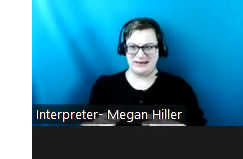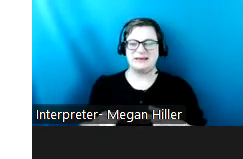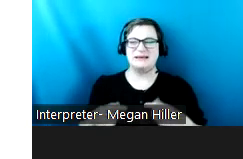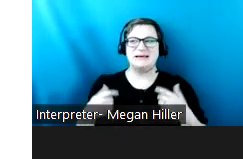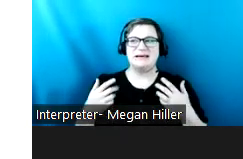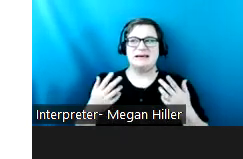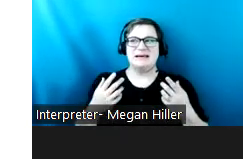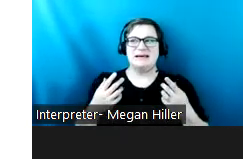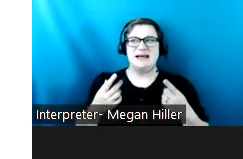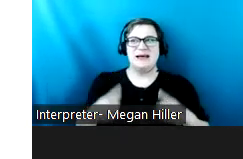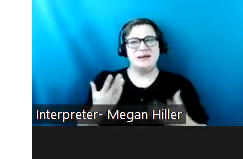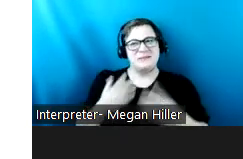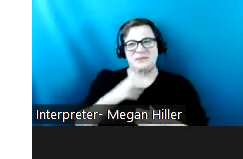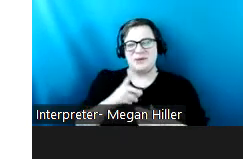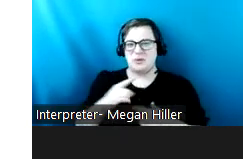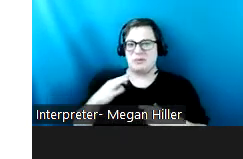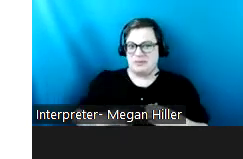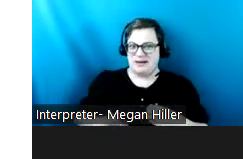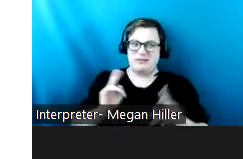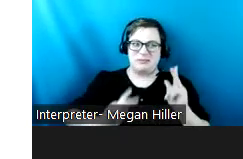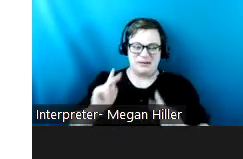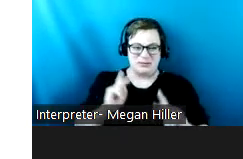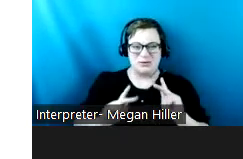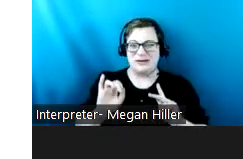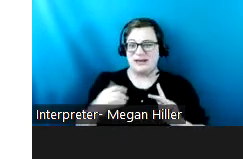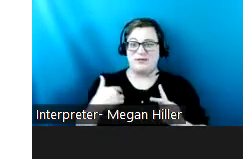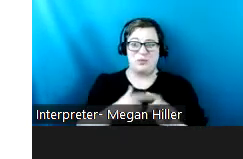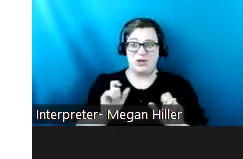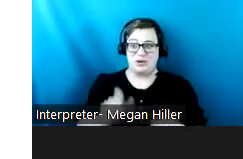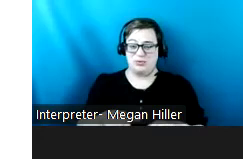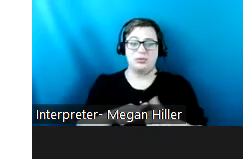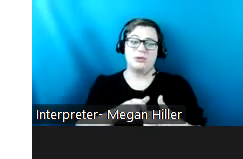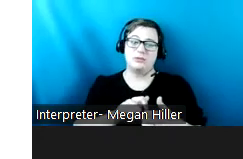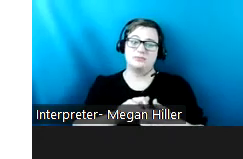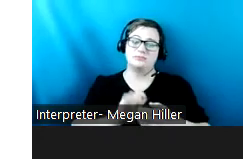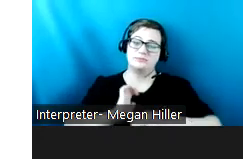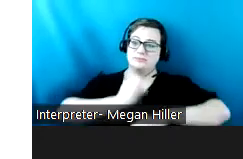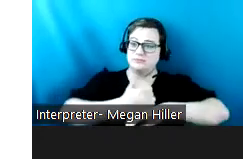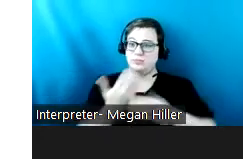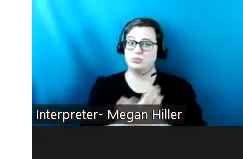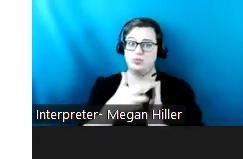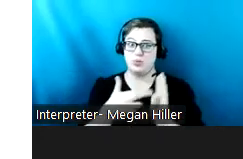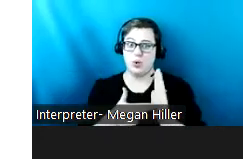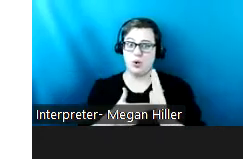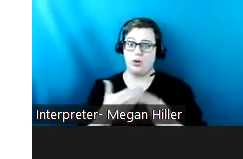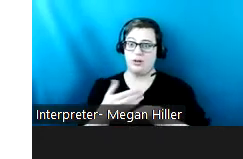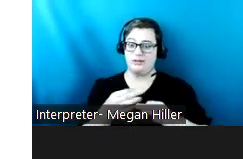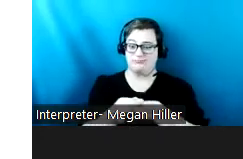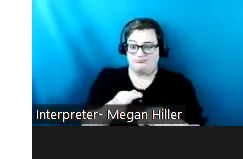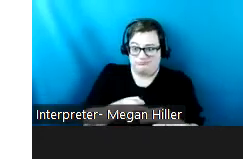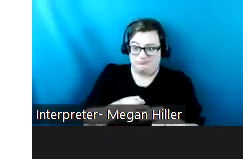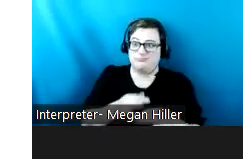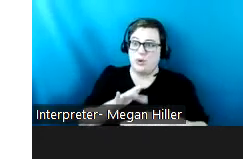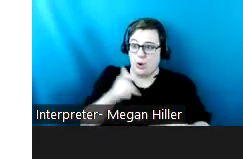actually be really advantageous if you could either implement the new rule earlier, a month or two earlier